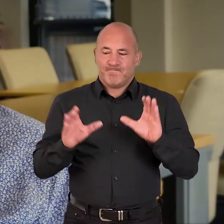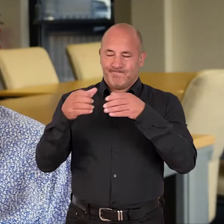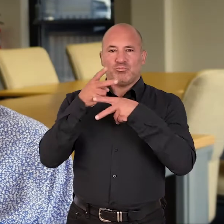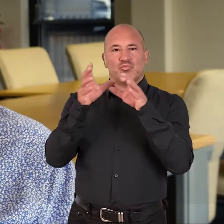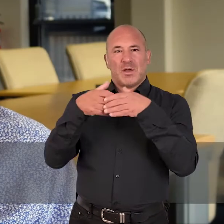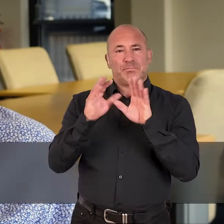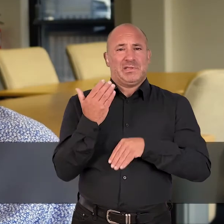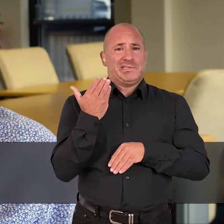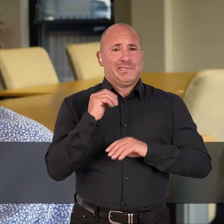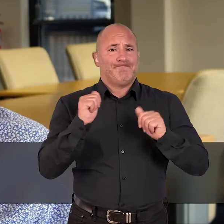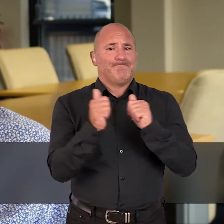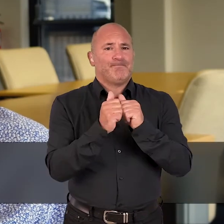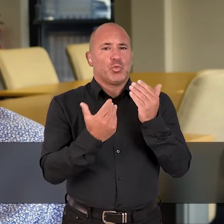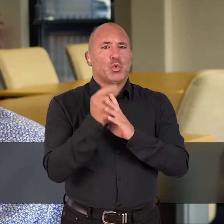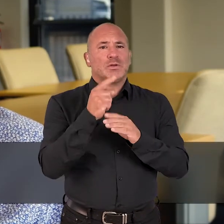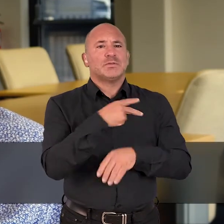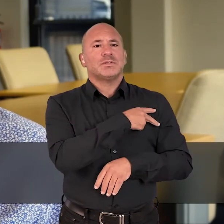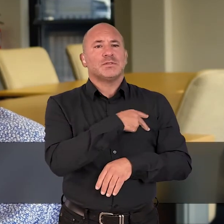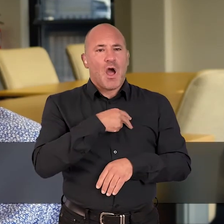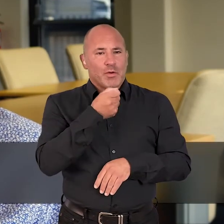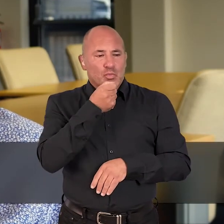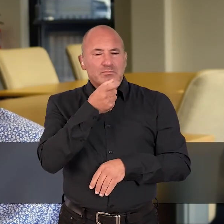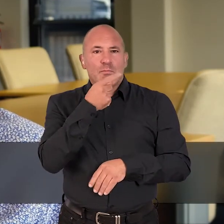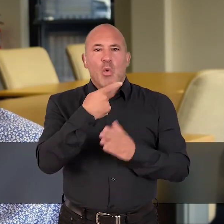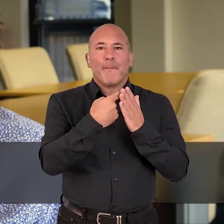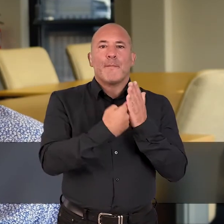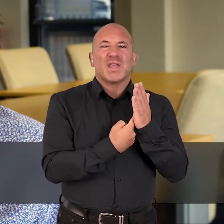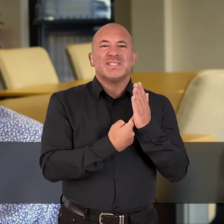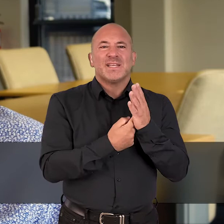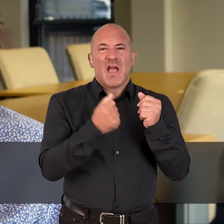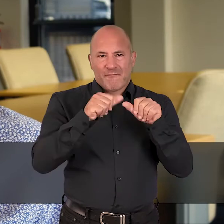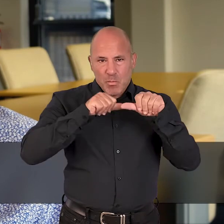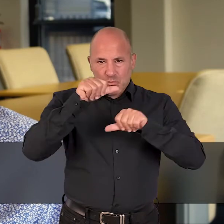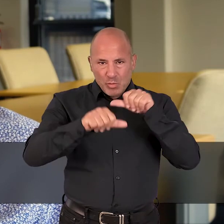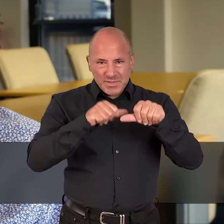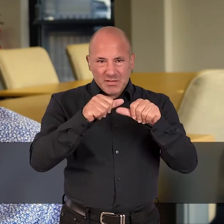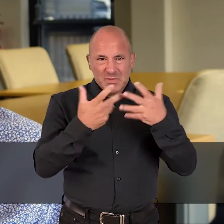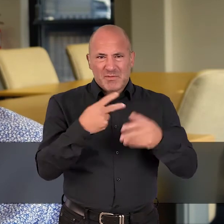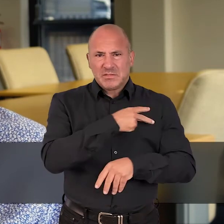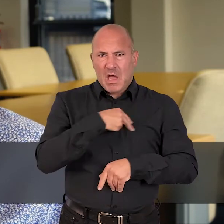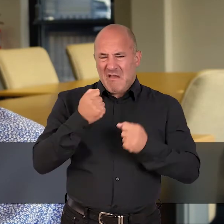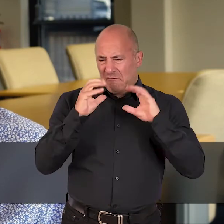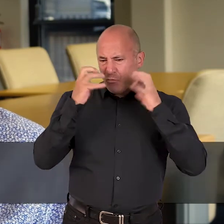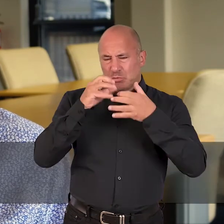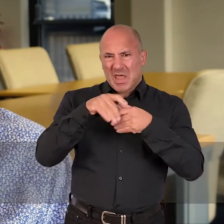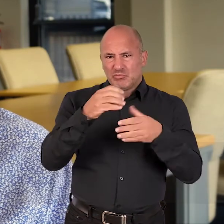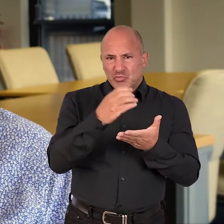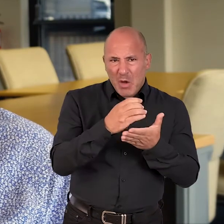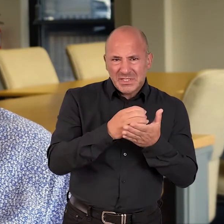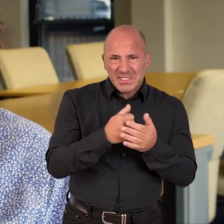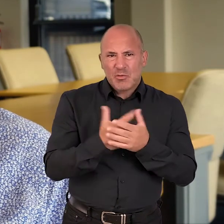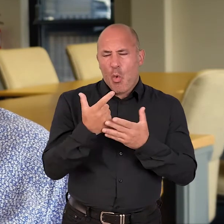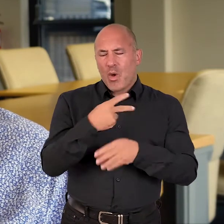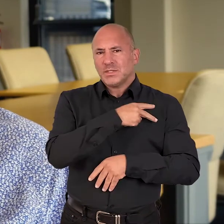The trustees recently agreed a new staff whistleblowing policy, which sets out the process that should be followed if staff have